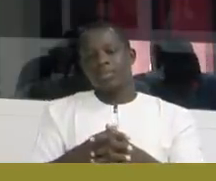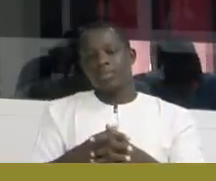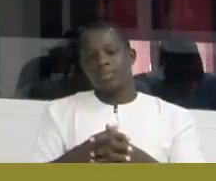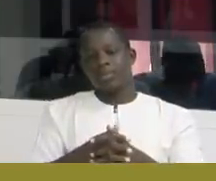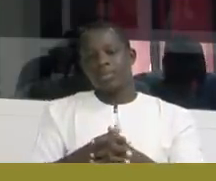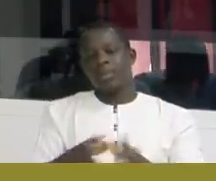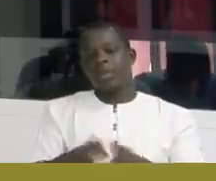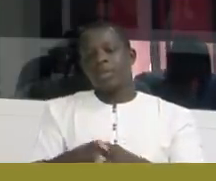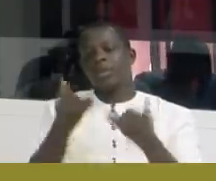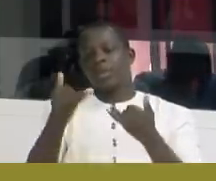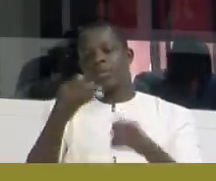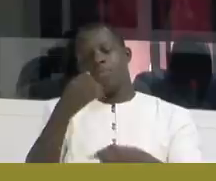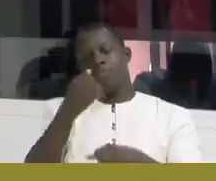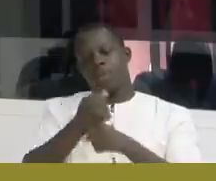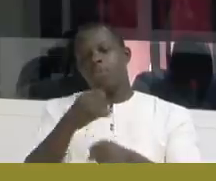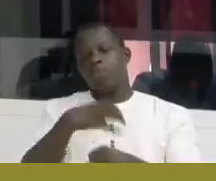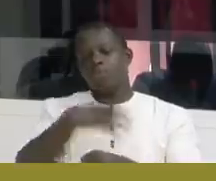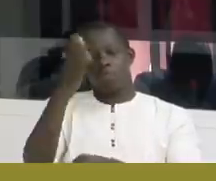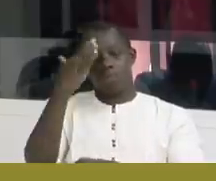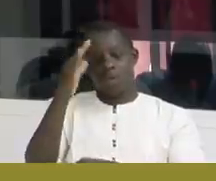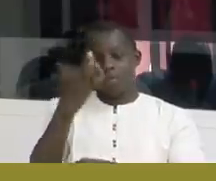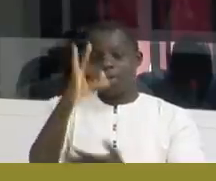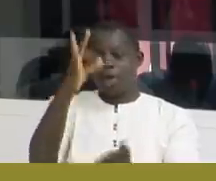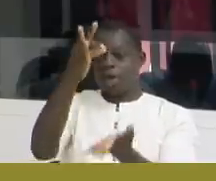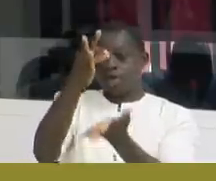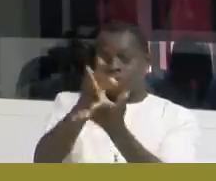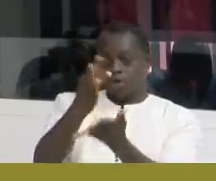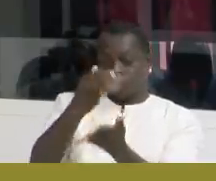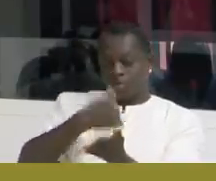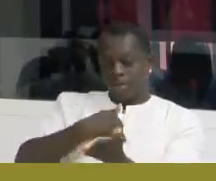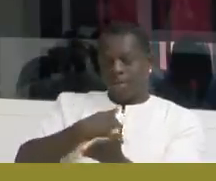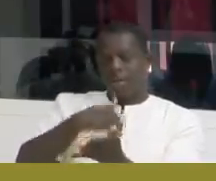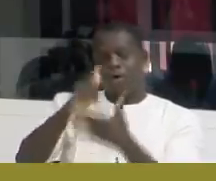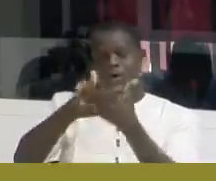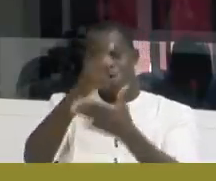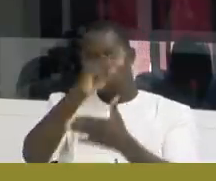It's just a confirmation whether you trust me enough to stay around.